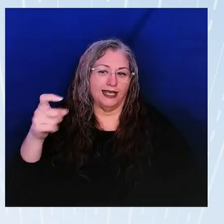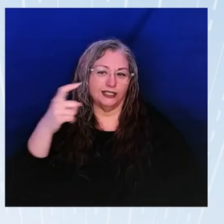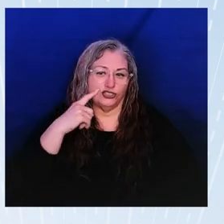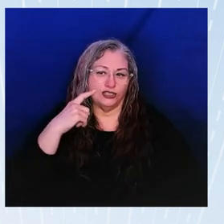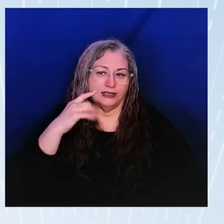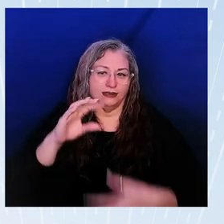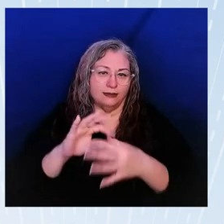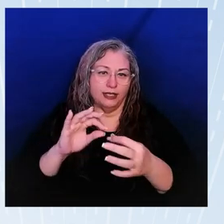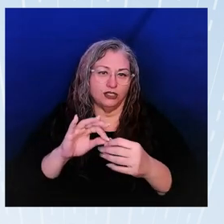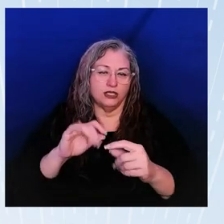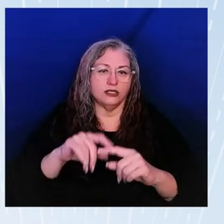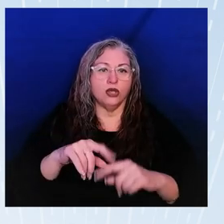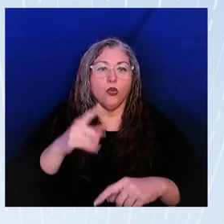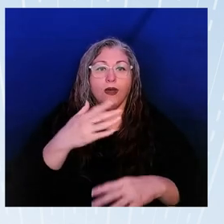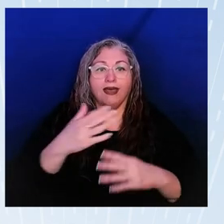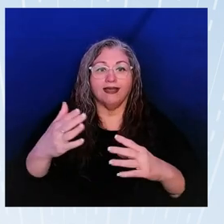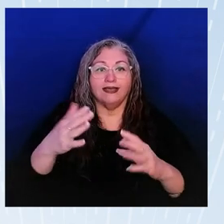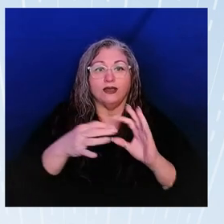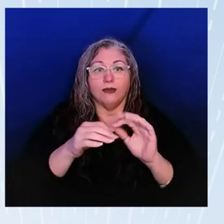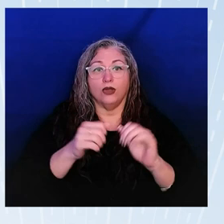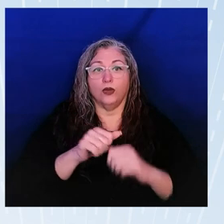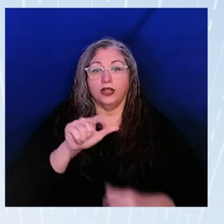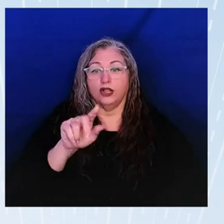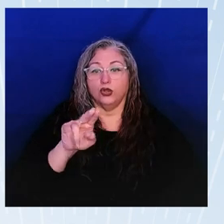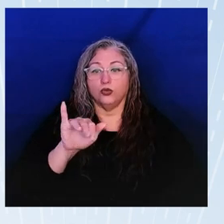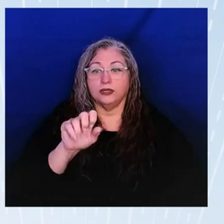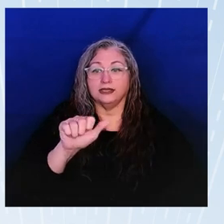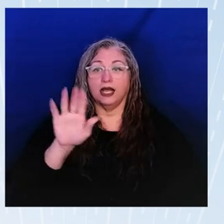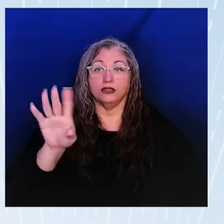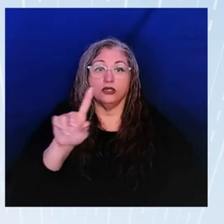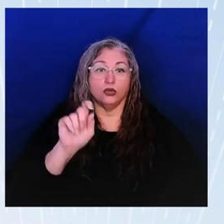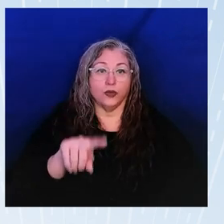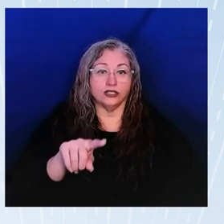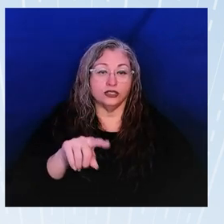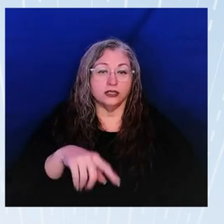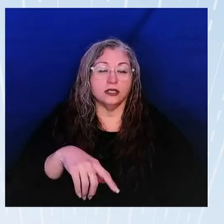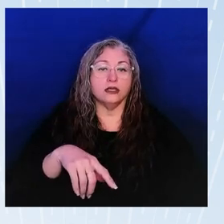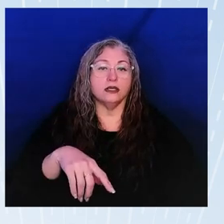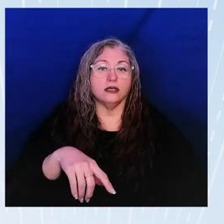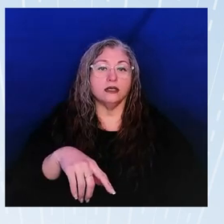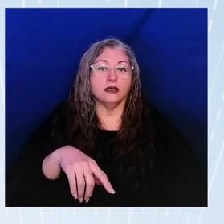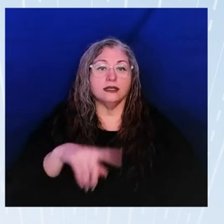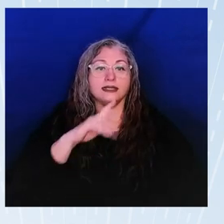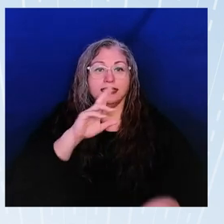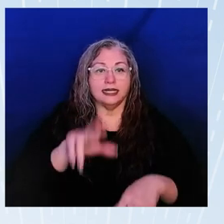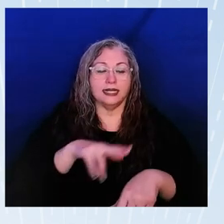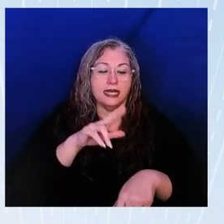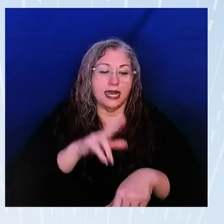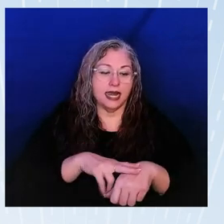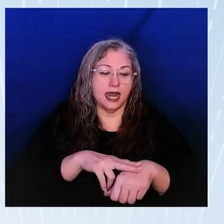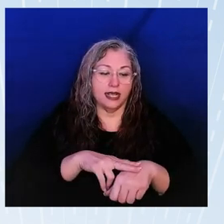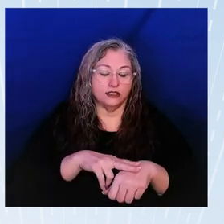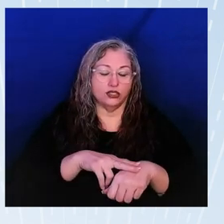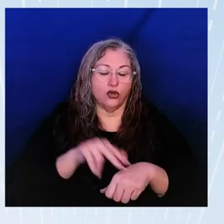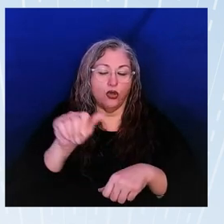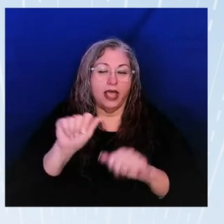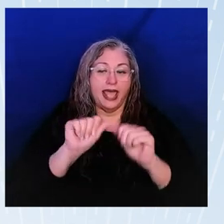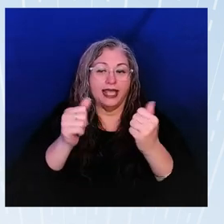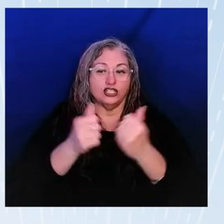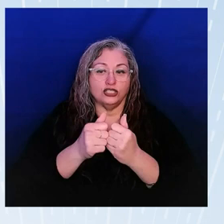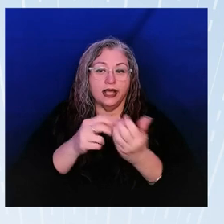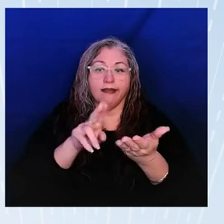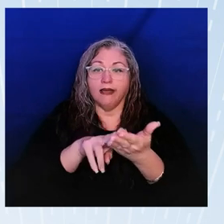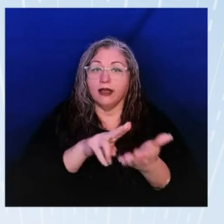of the things in response to Louisa's question is that, you know, the national agency contracts